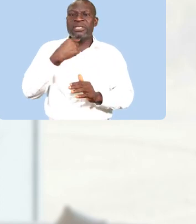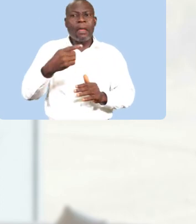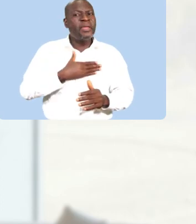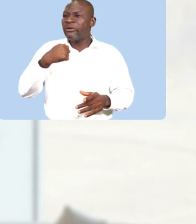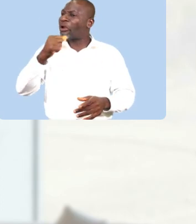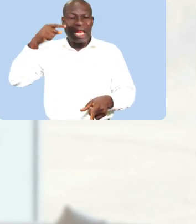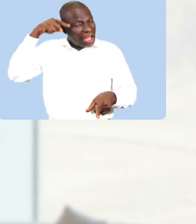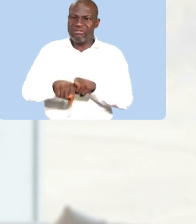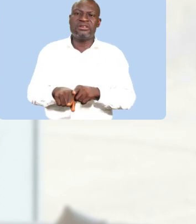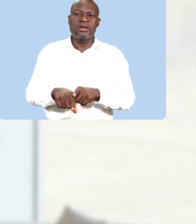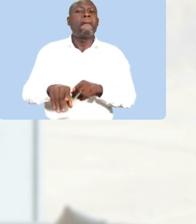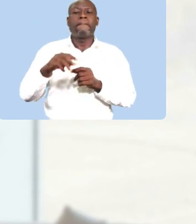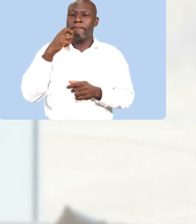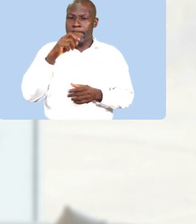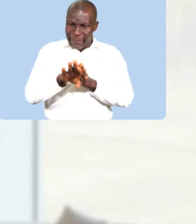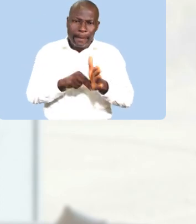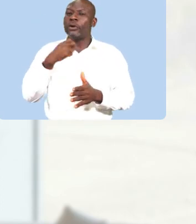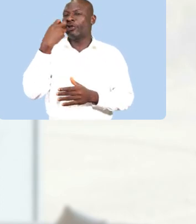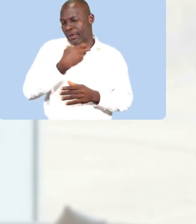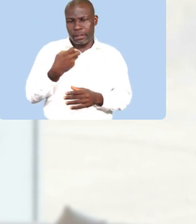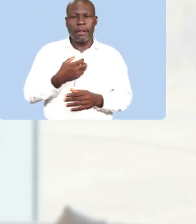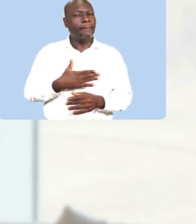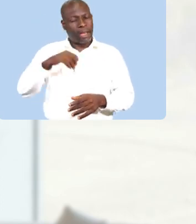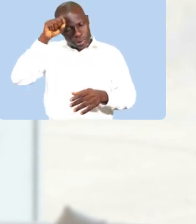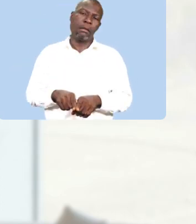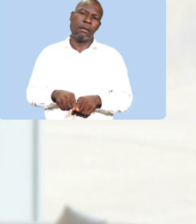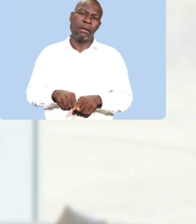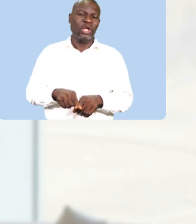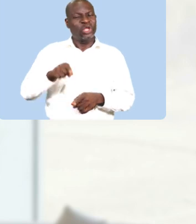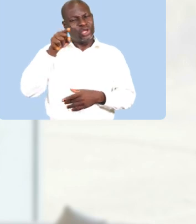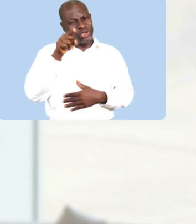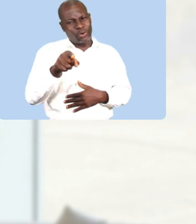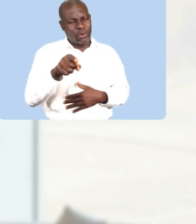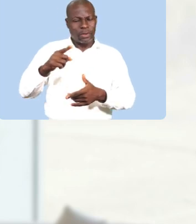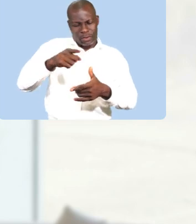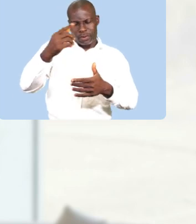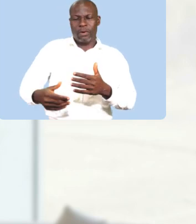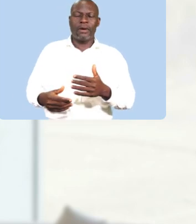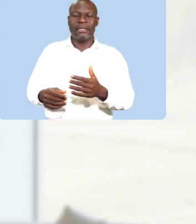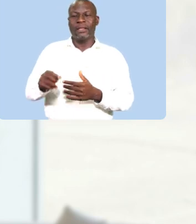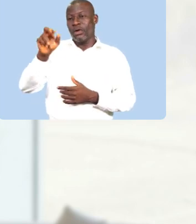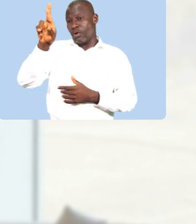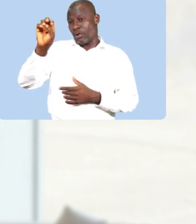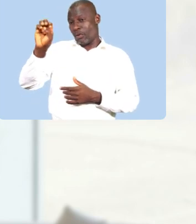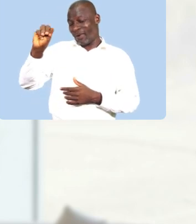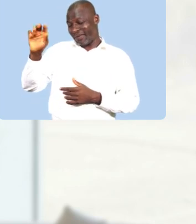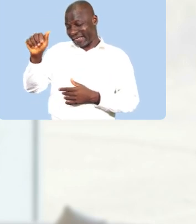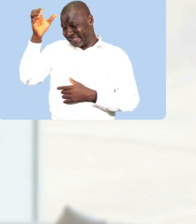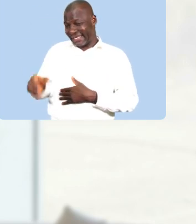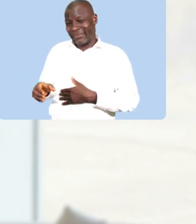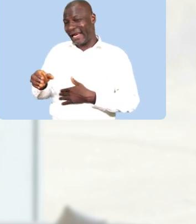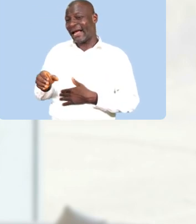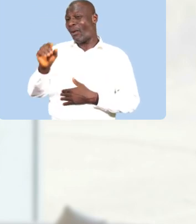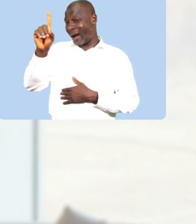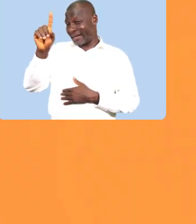what God says. What about our chairman? Uko, verse 26, Romans chapter 1. We